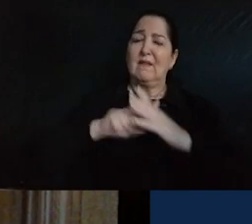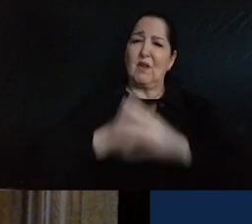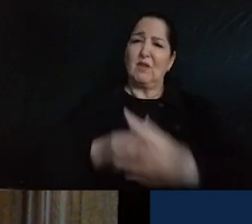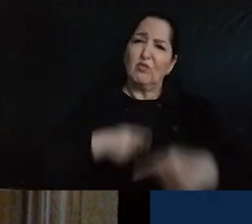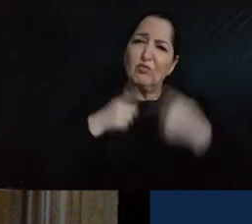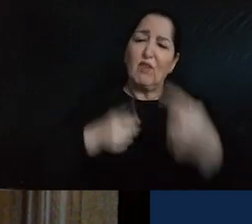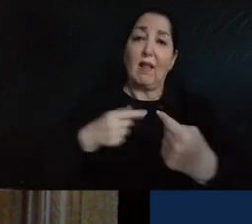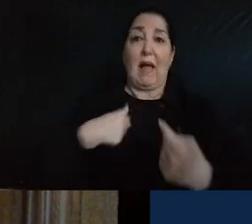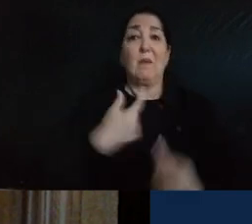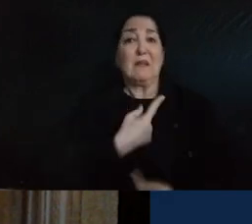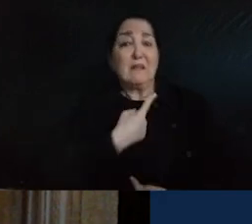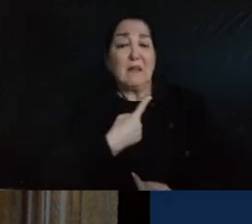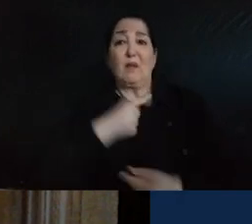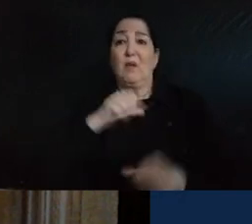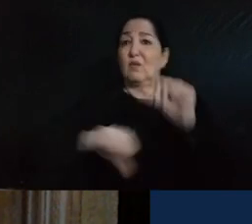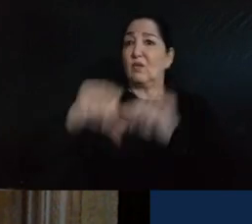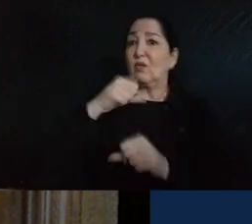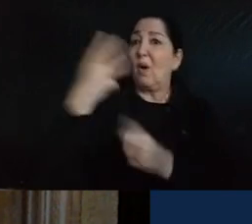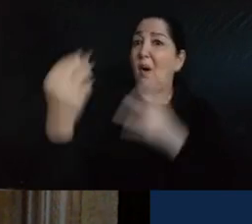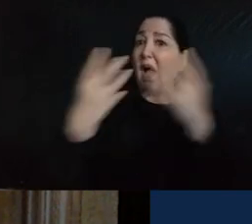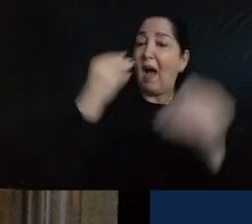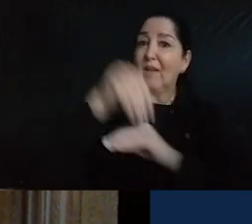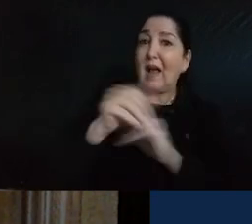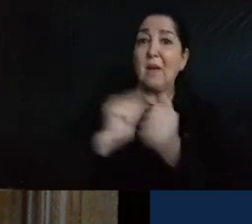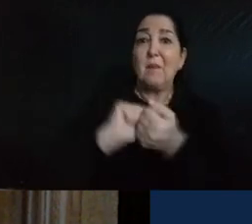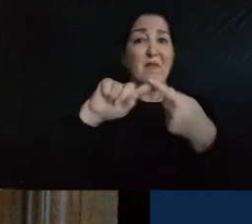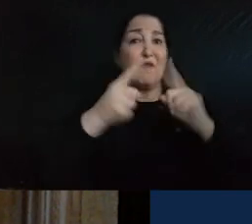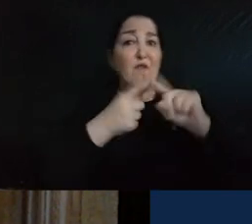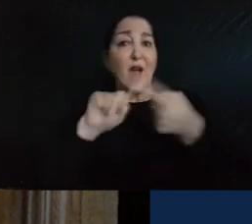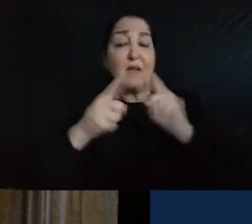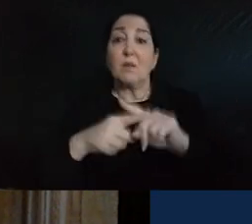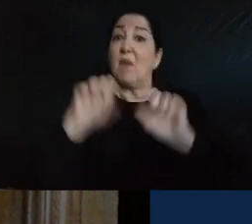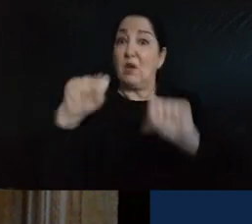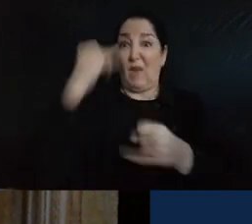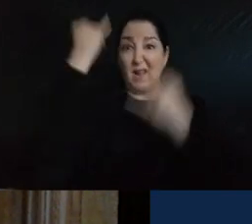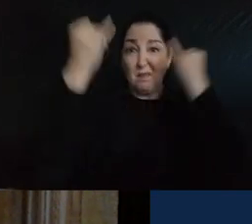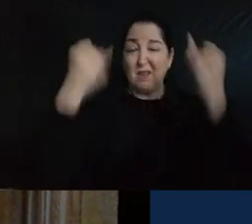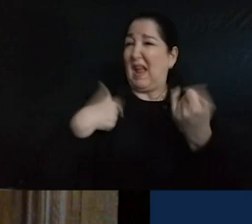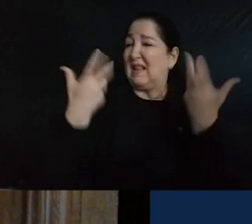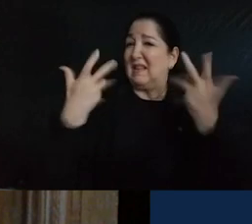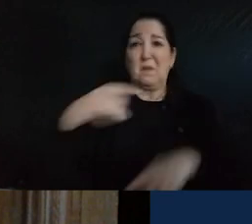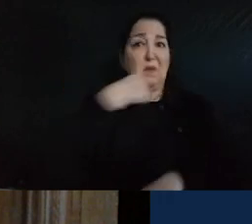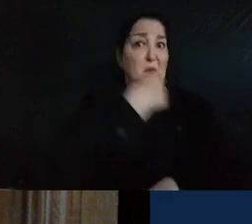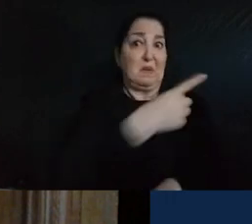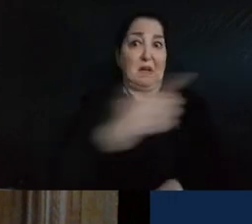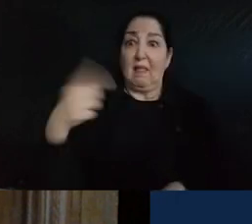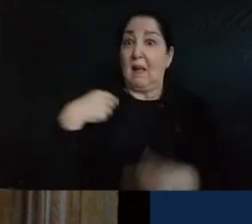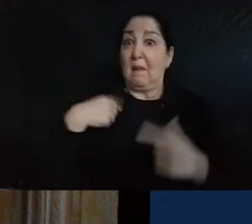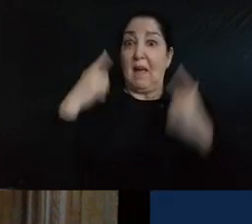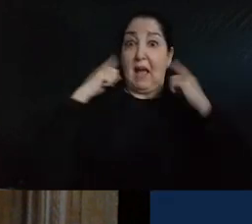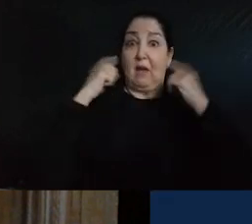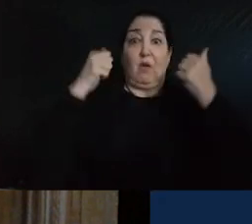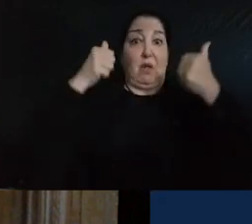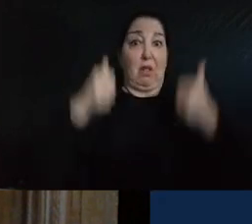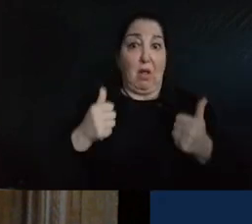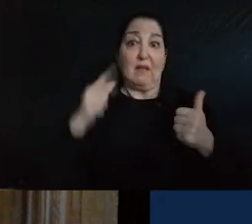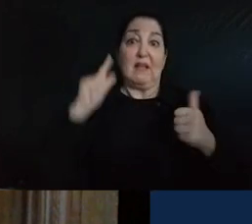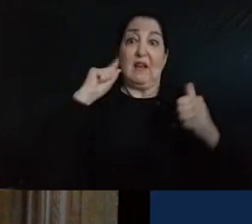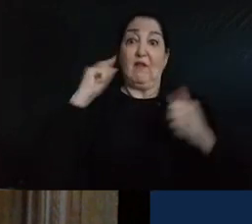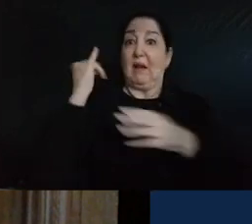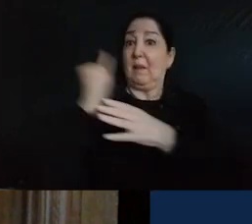single, social, going out in the evenings with friends, and as you can imagine, the last thing I wanted to tell people